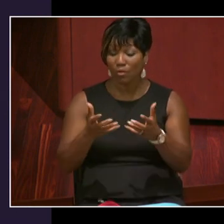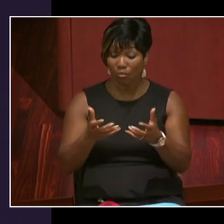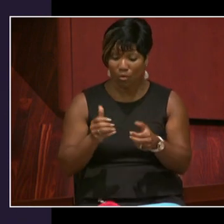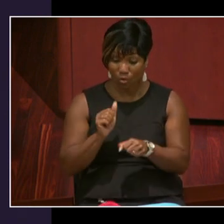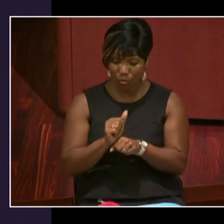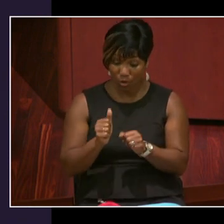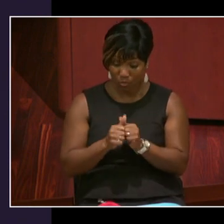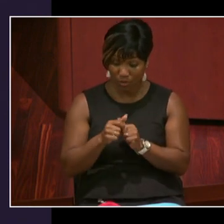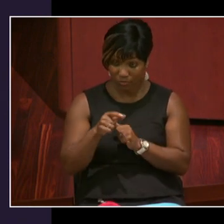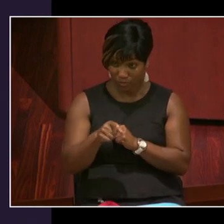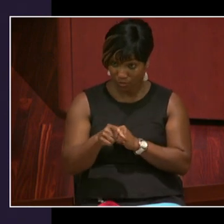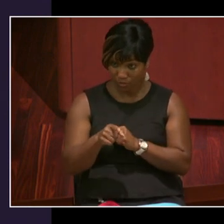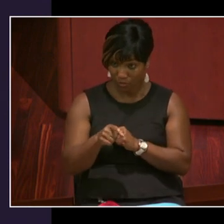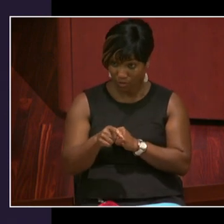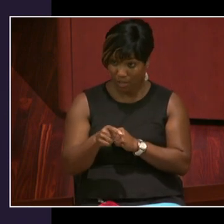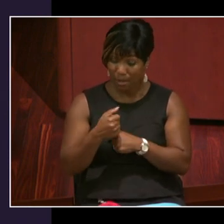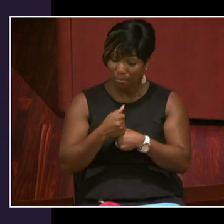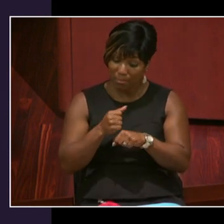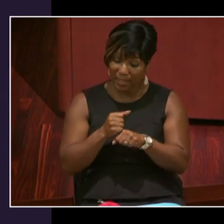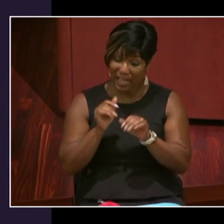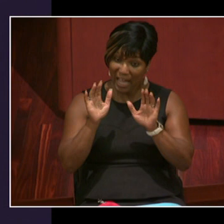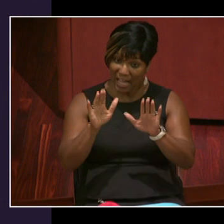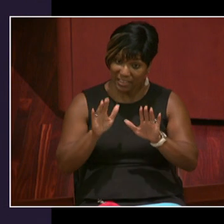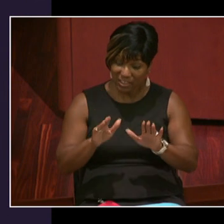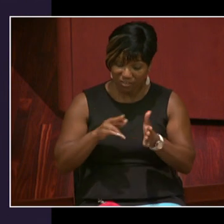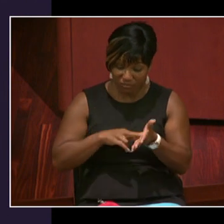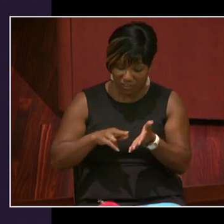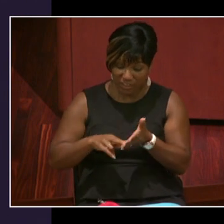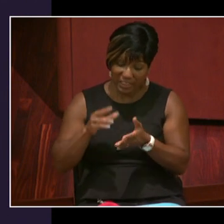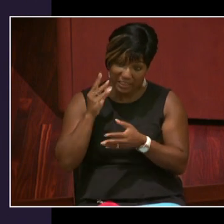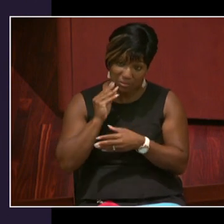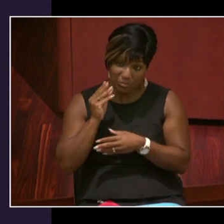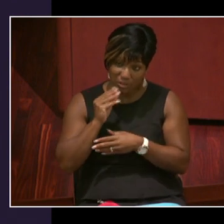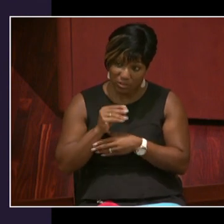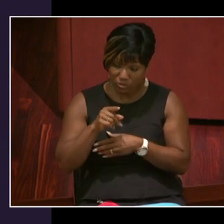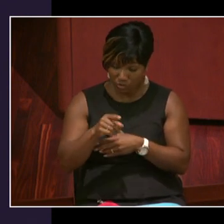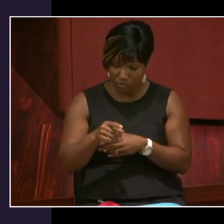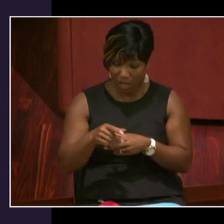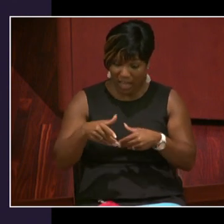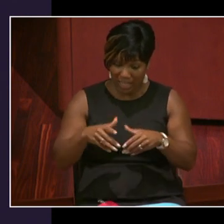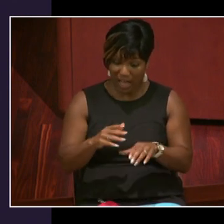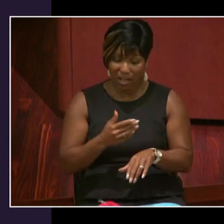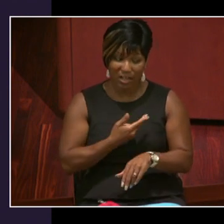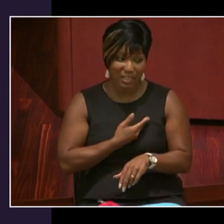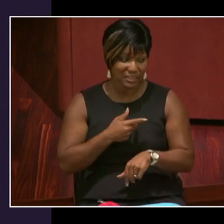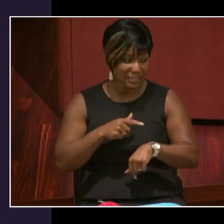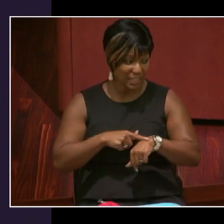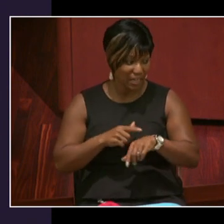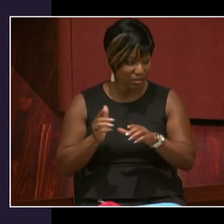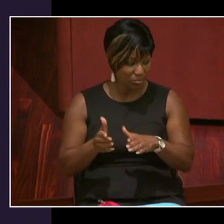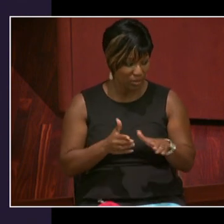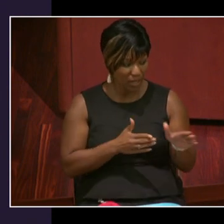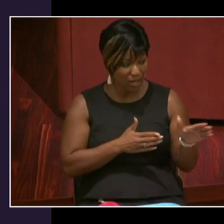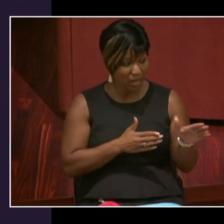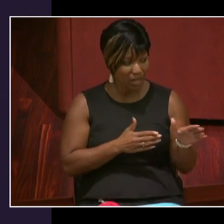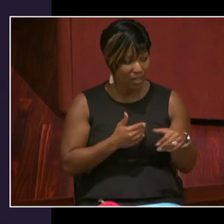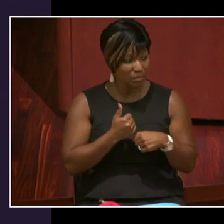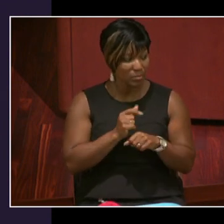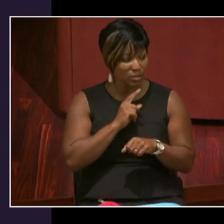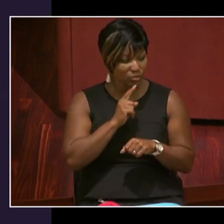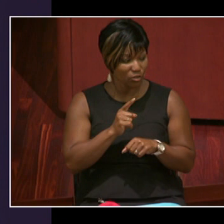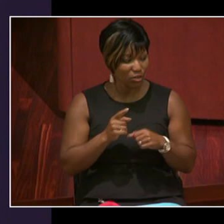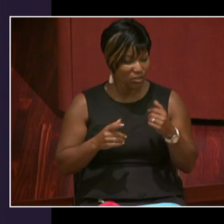you and make an excellent research experience, so you giving us time to prepare and working with us, just make sure that your visit is a fantastic